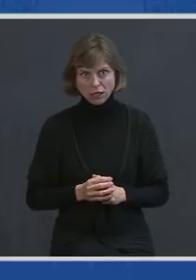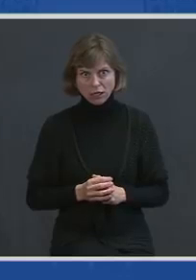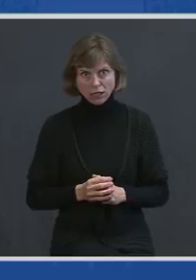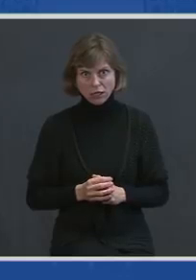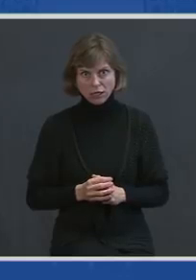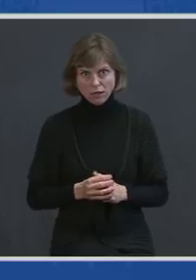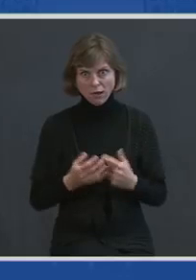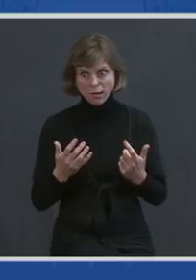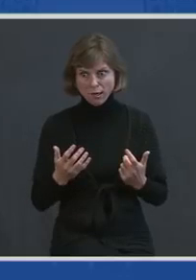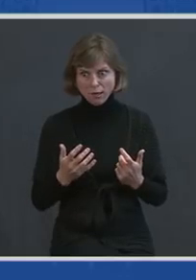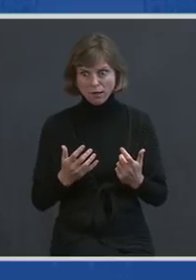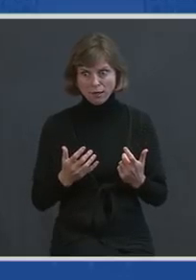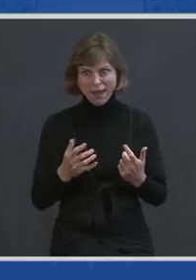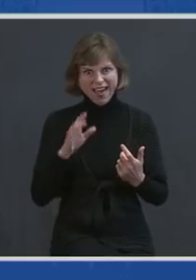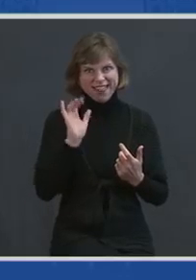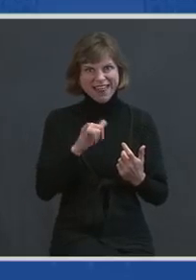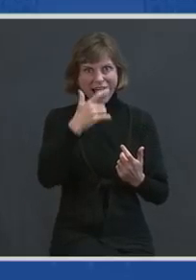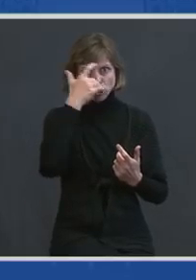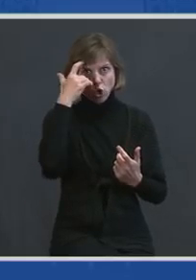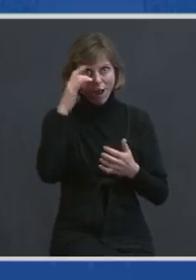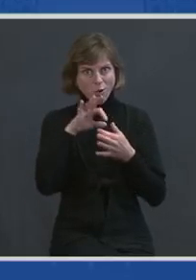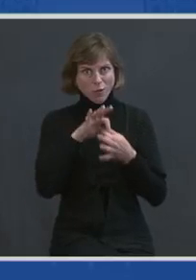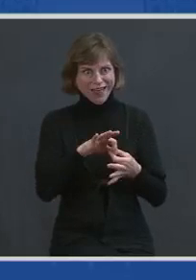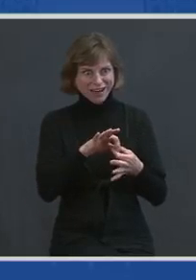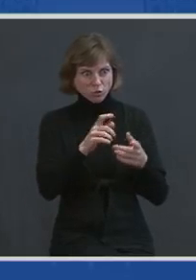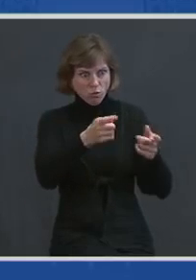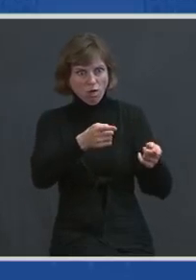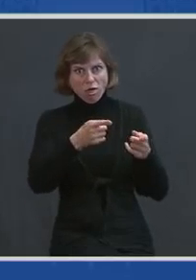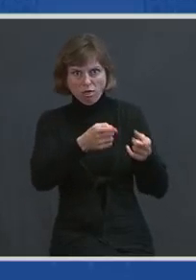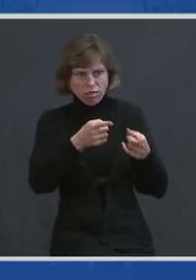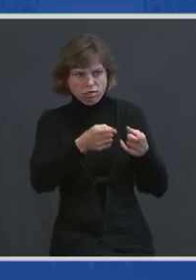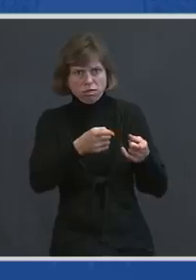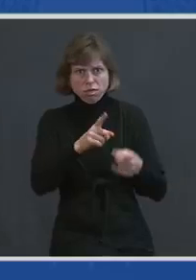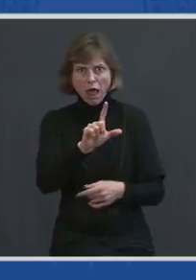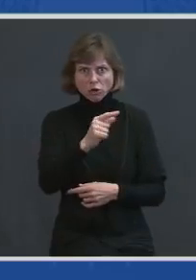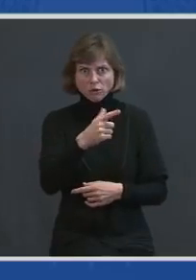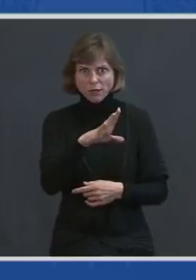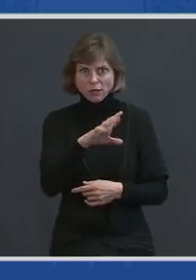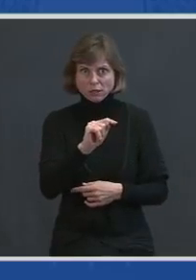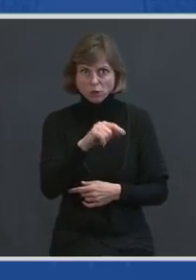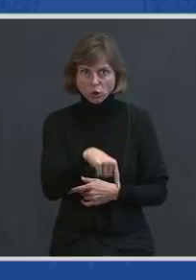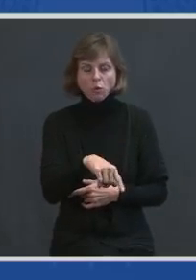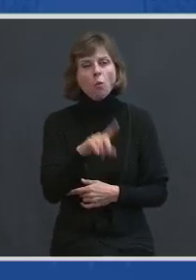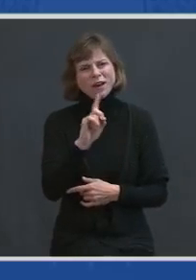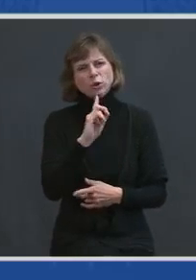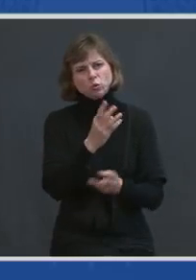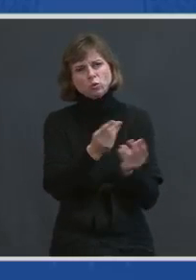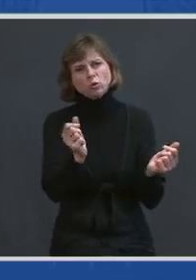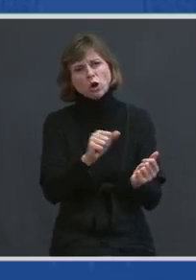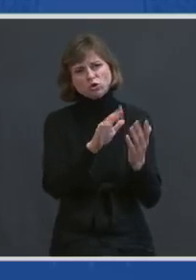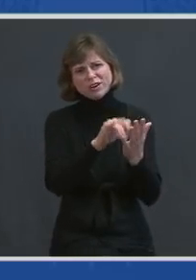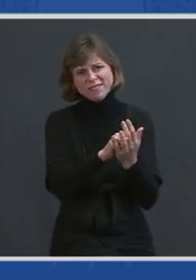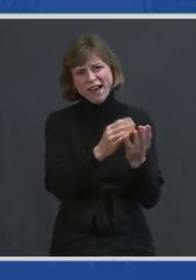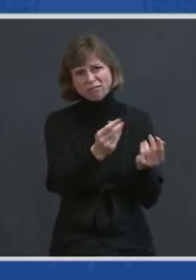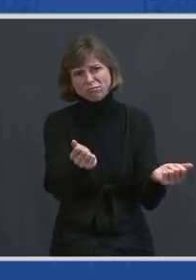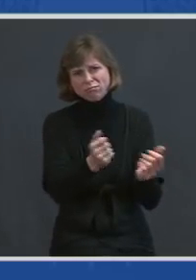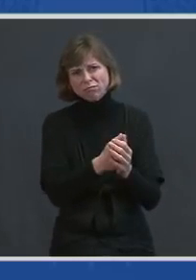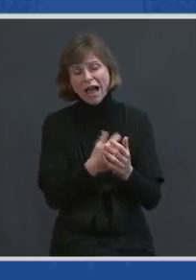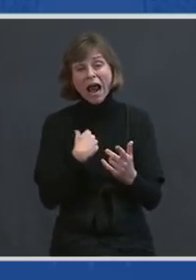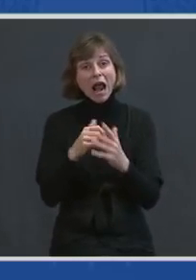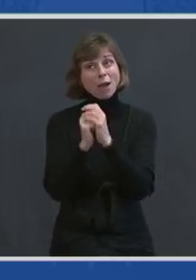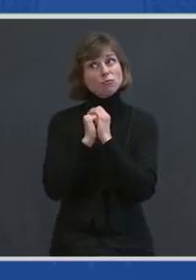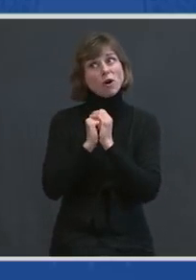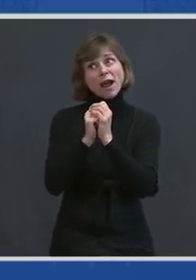the trauma that's around there, needs to be addressed. And I'm hoping and praying that you will be able to sign in law